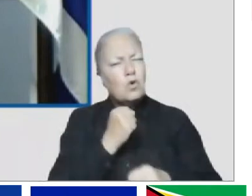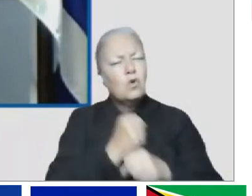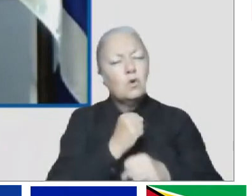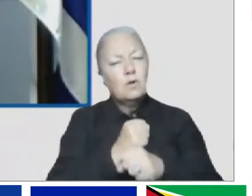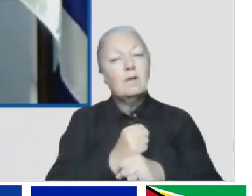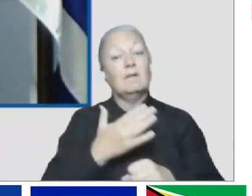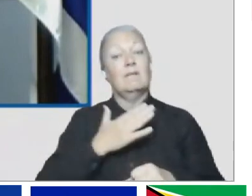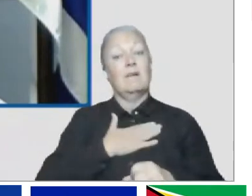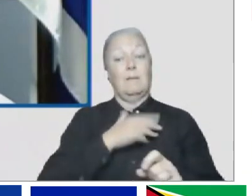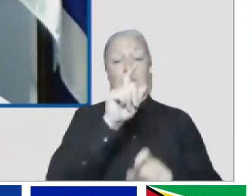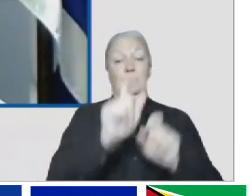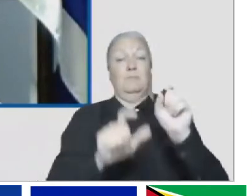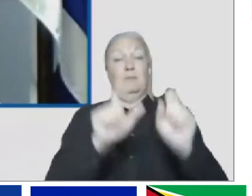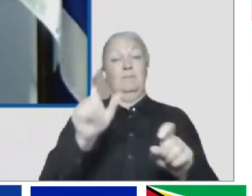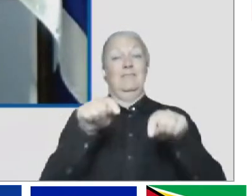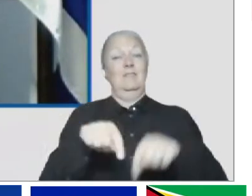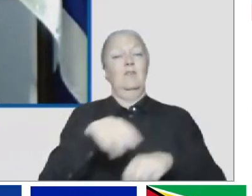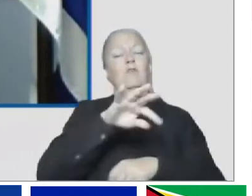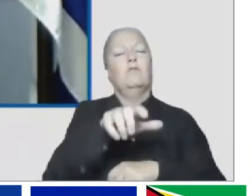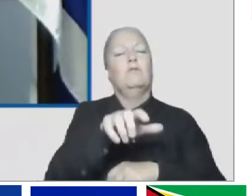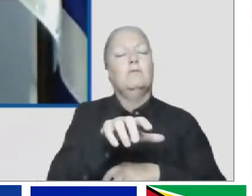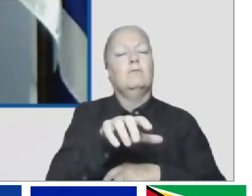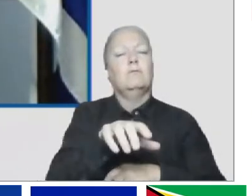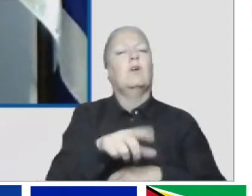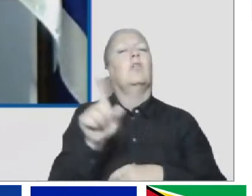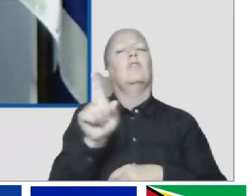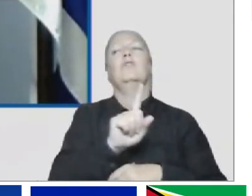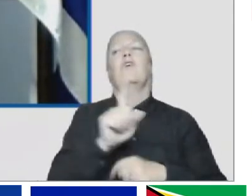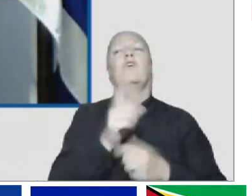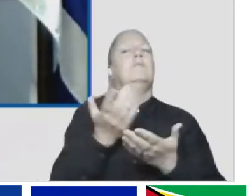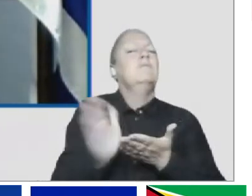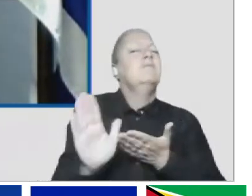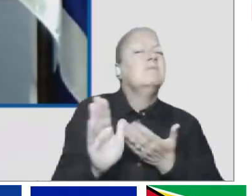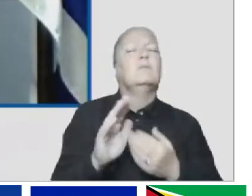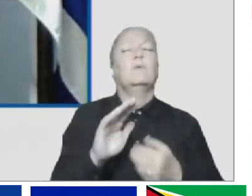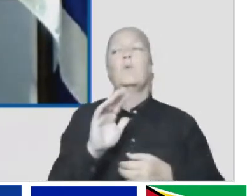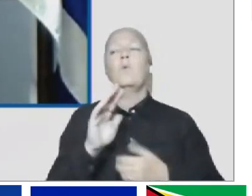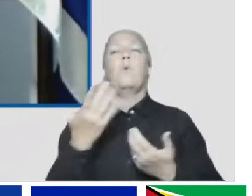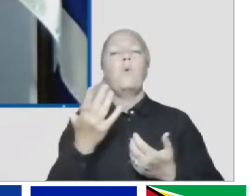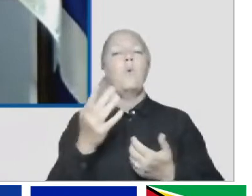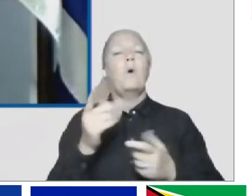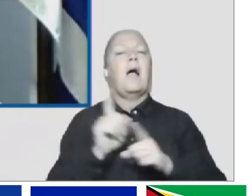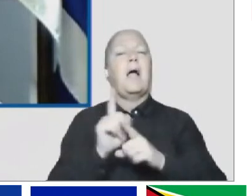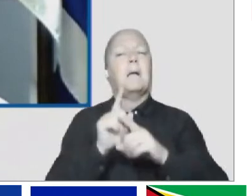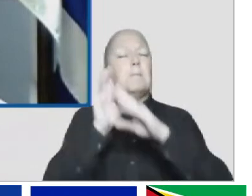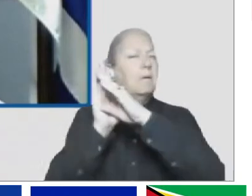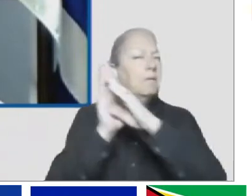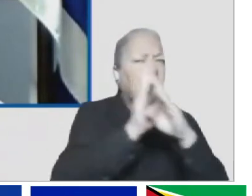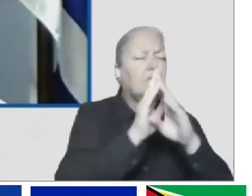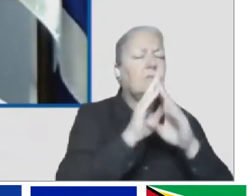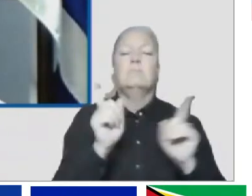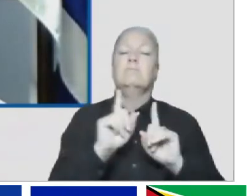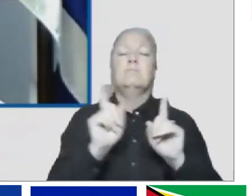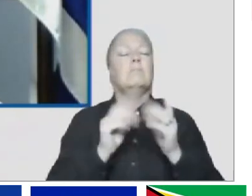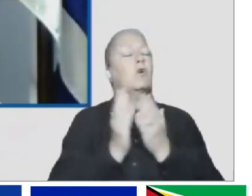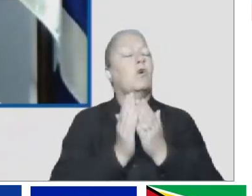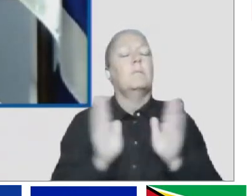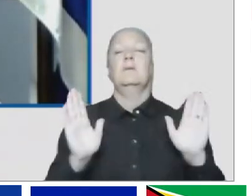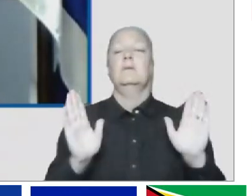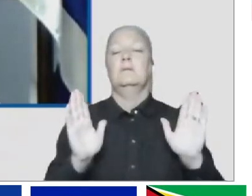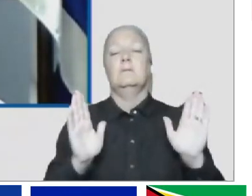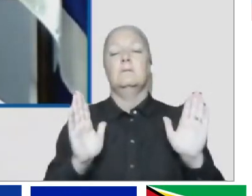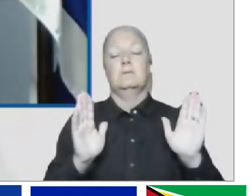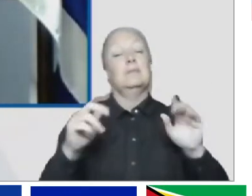been rejected or hidden any kind of information. Why? Because we